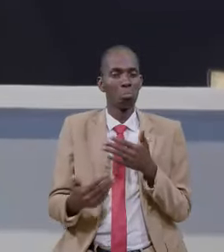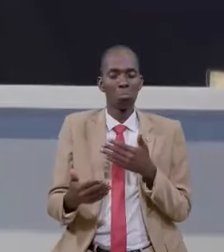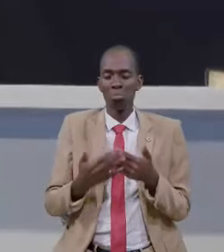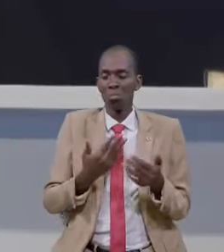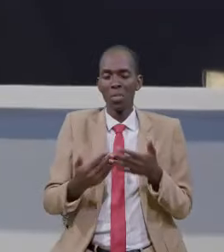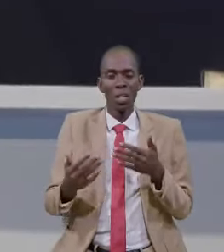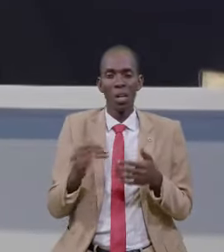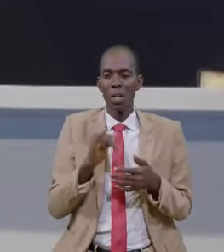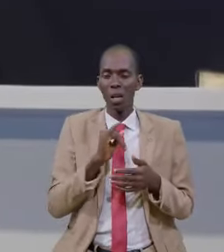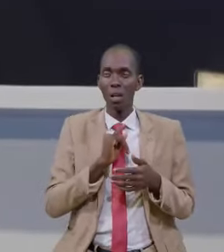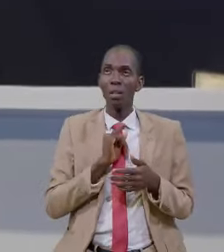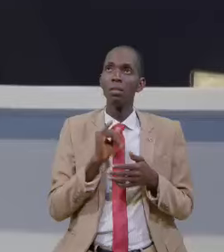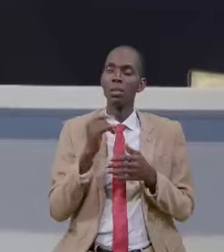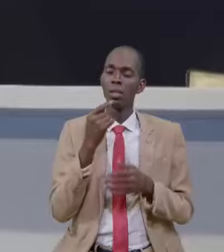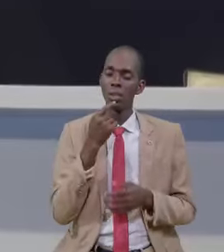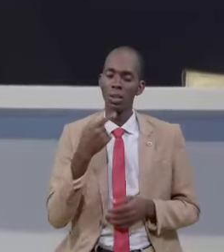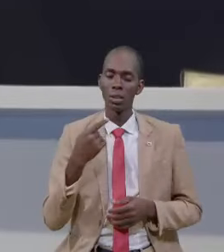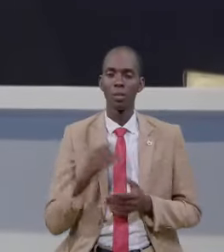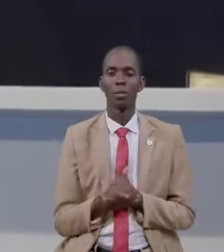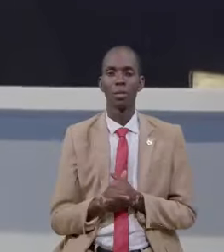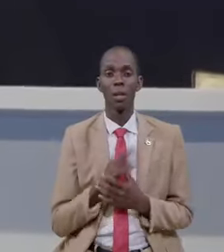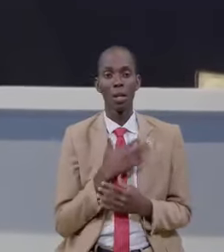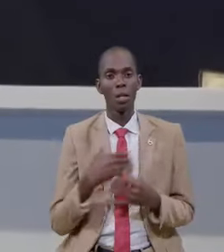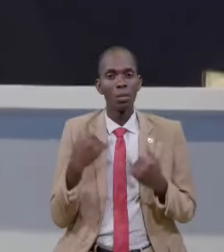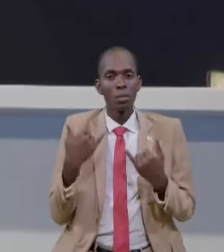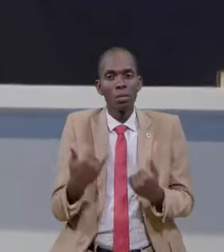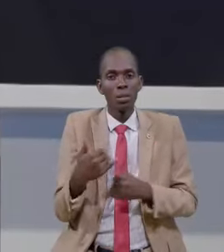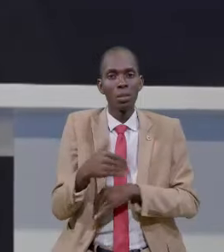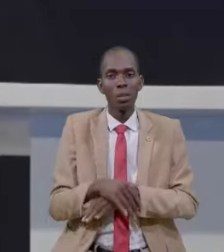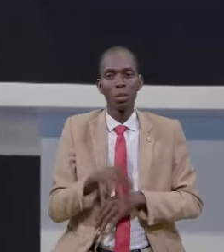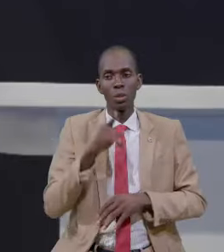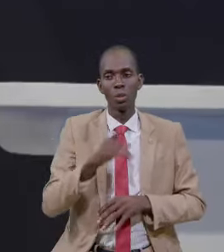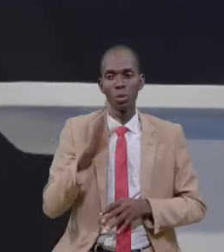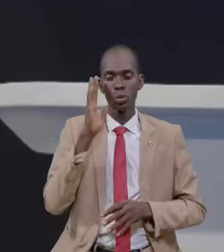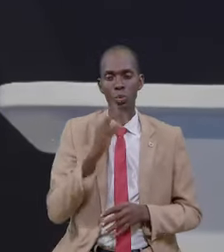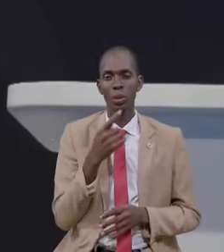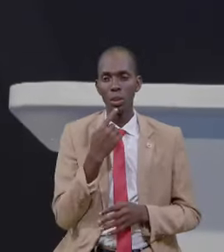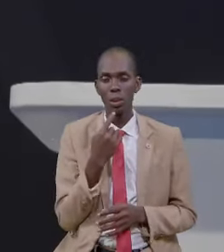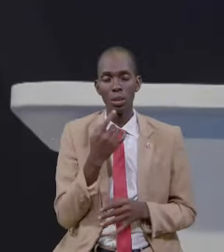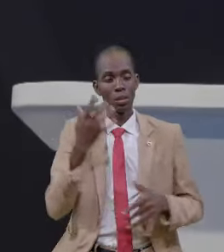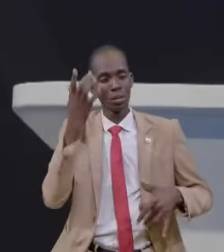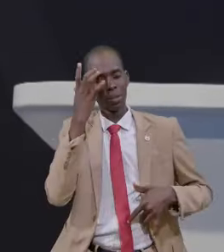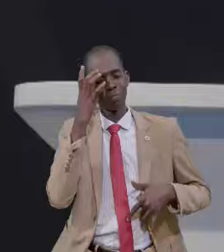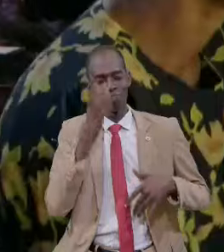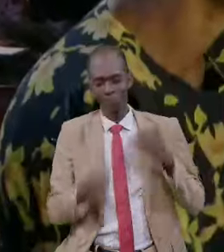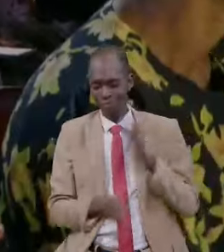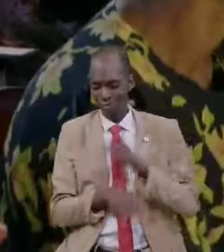whatsoever you say. And tonight, you say, sickness, get out of me